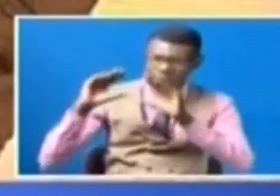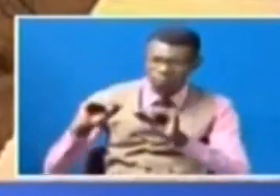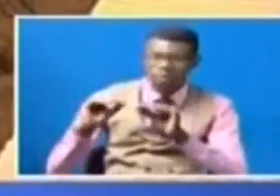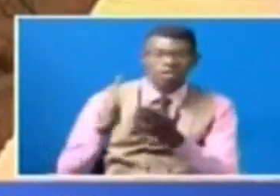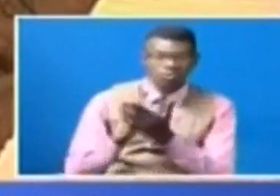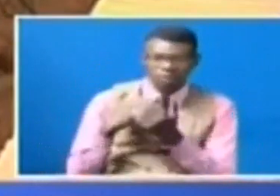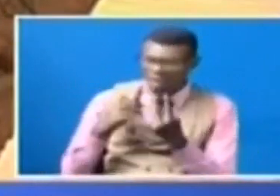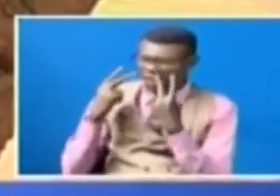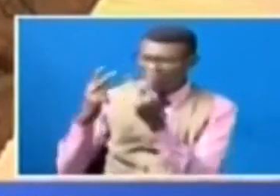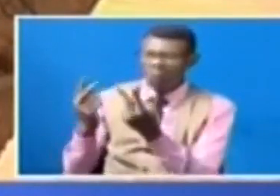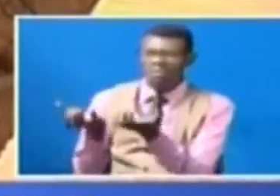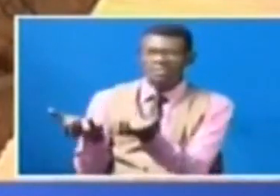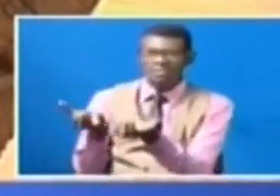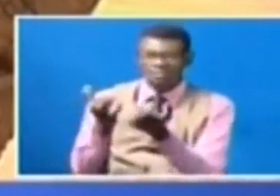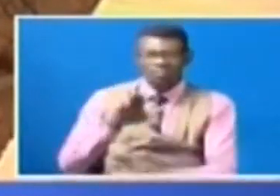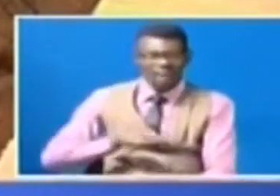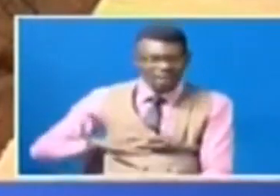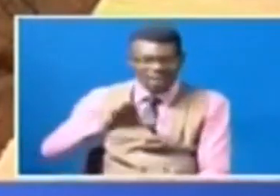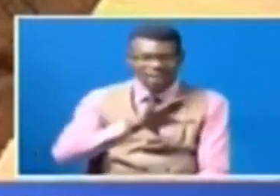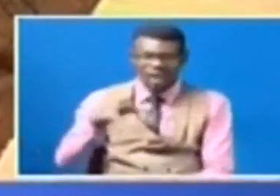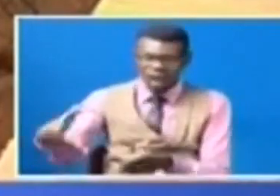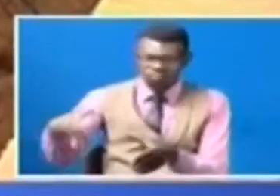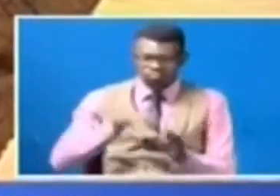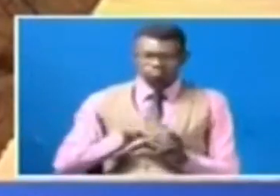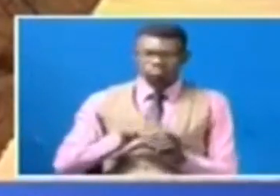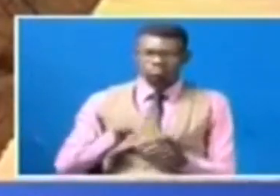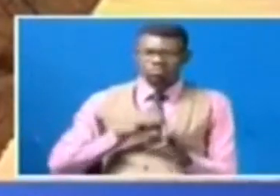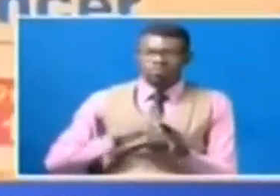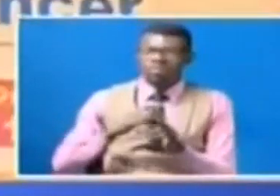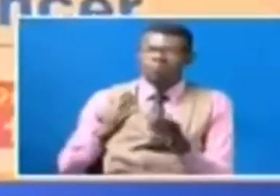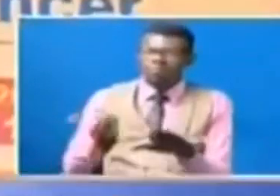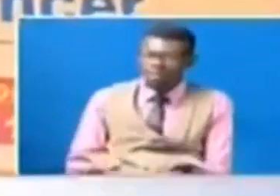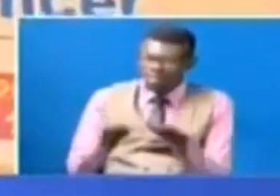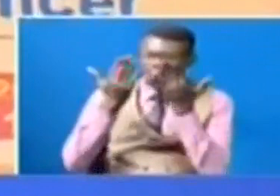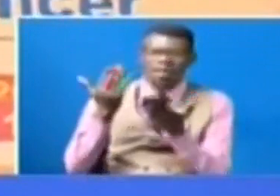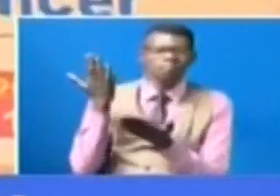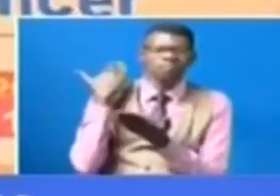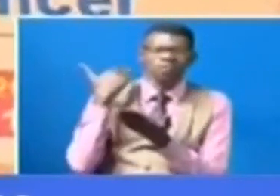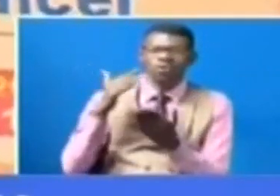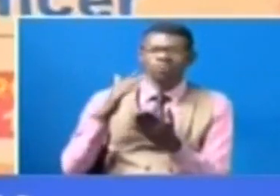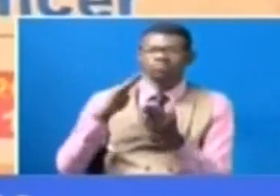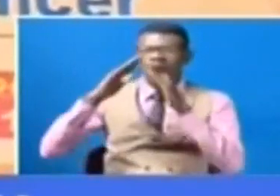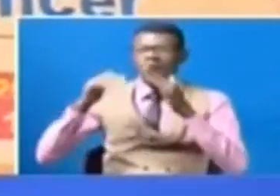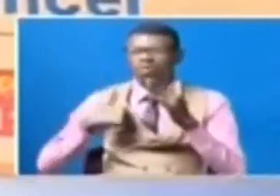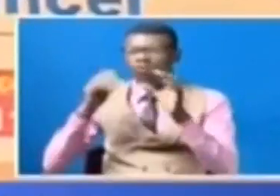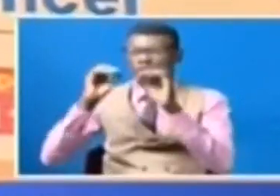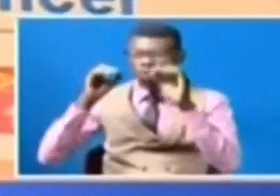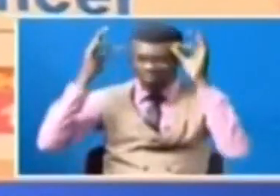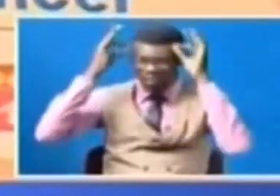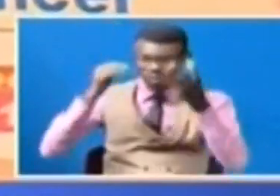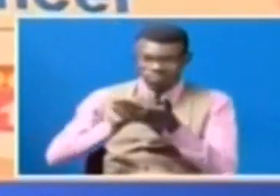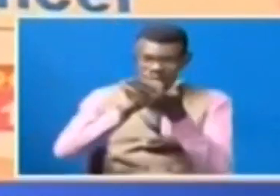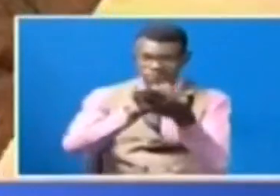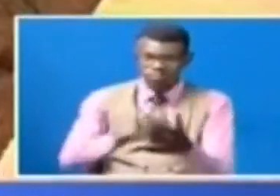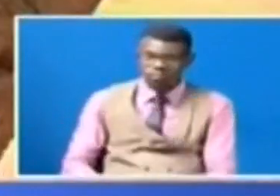an accommodation for them, because when we uplifted them, they had nowhere to stay. So I decided we are helping in a